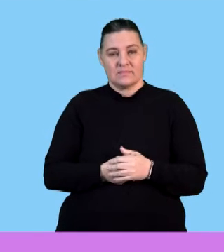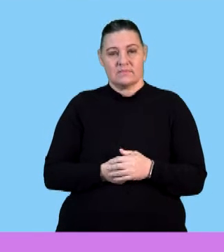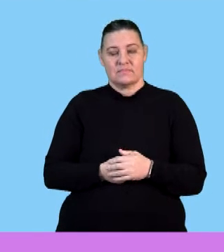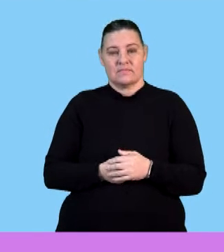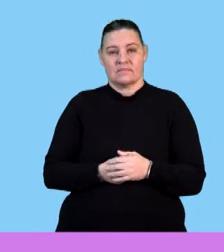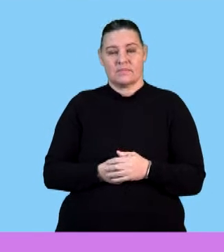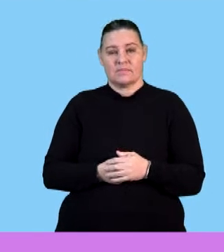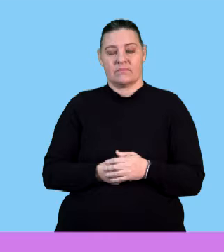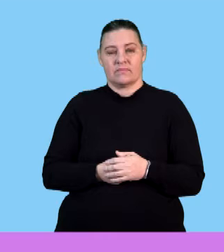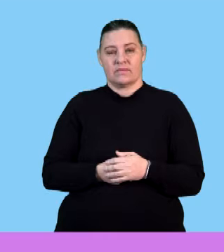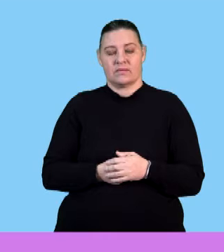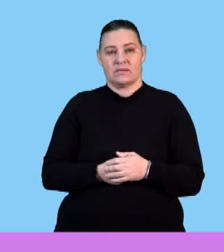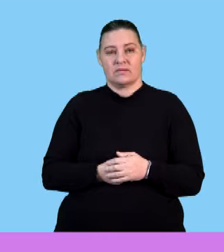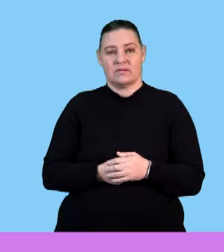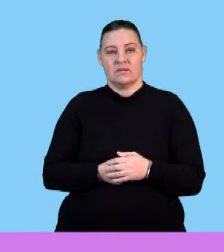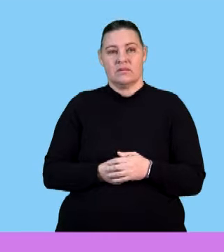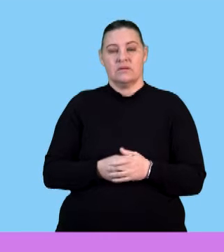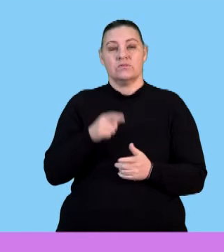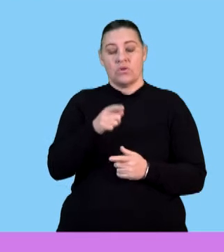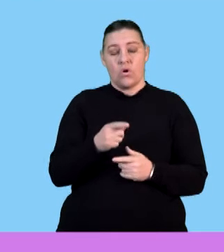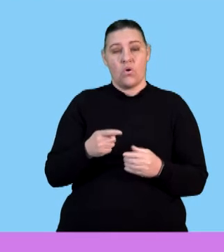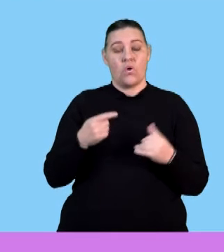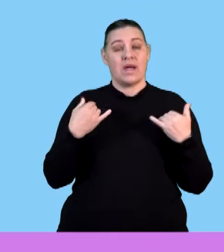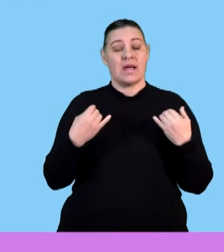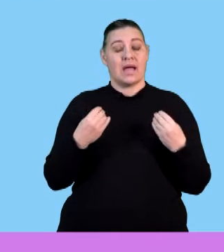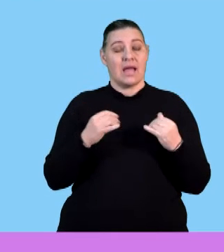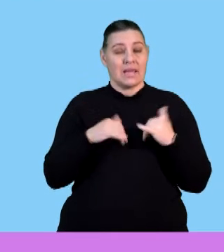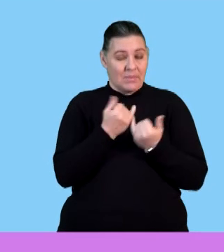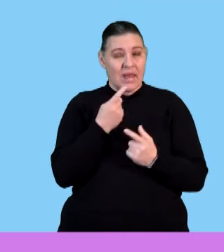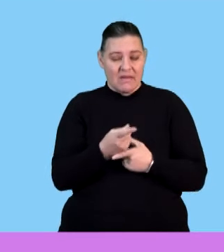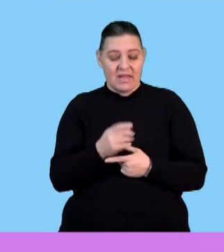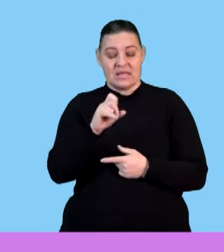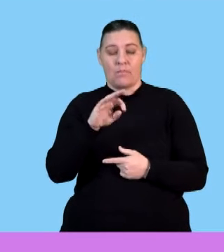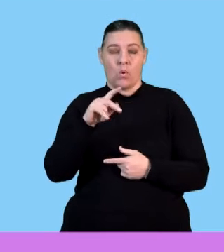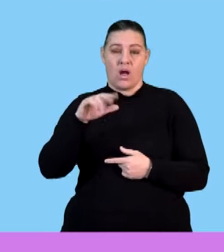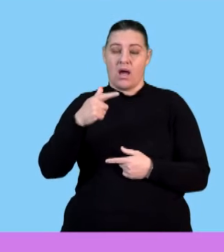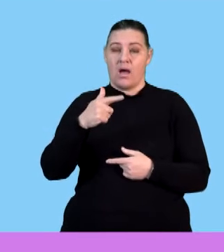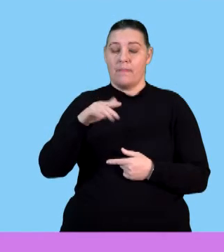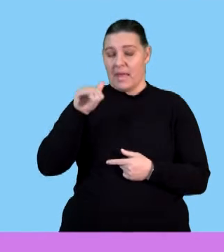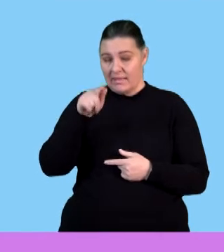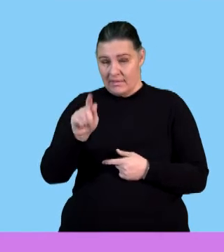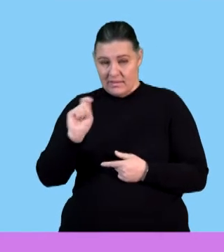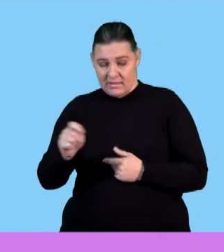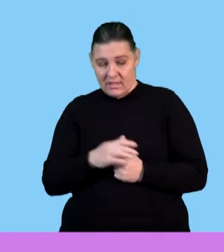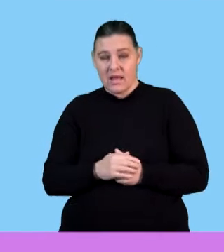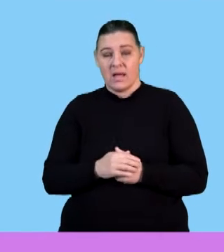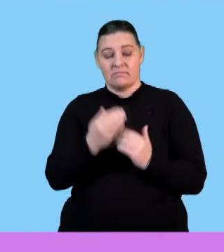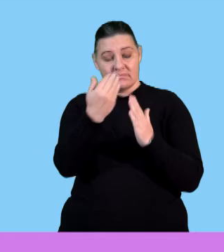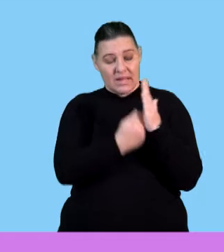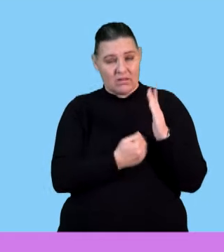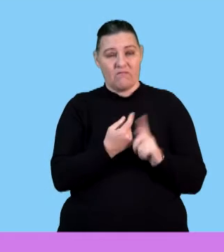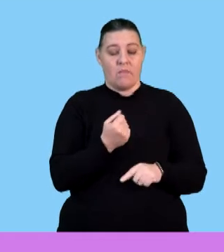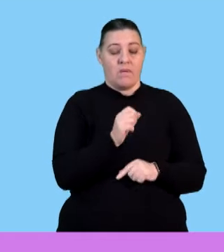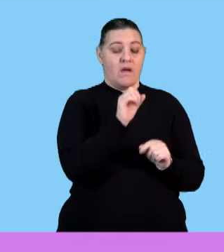All right, so Pantsula is a dance company. The company has a bank account at Siyabonga Bank. The bank statement dates